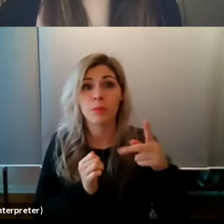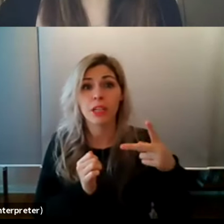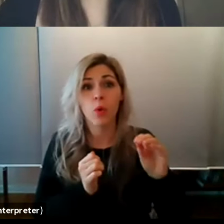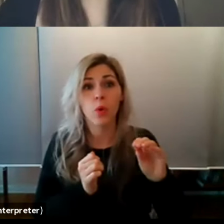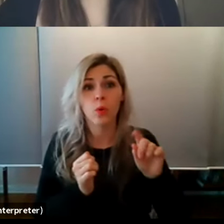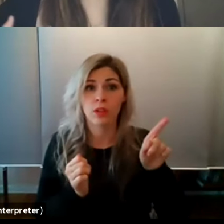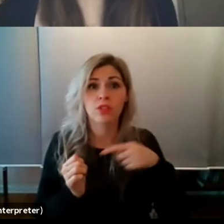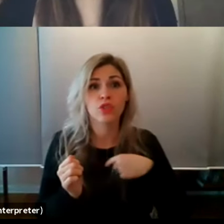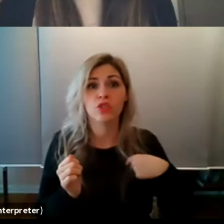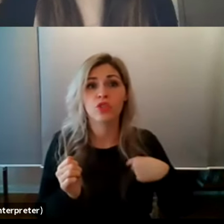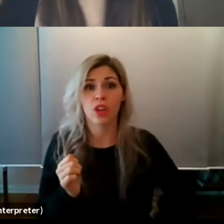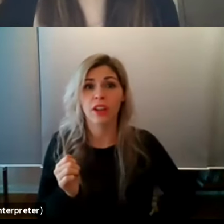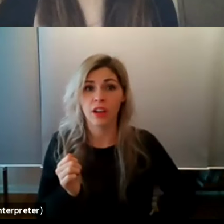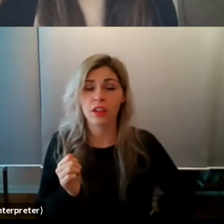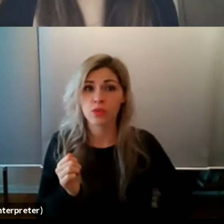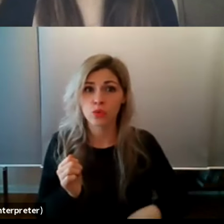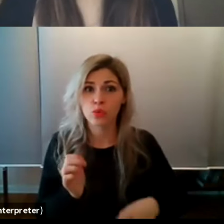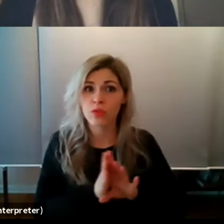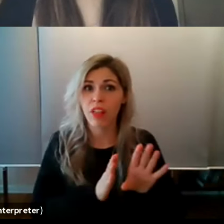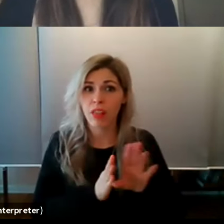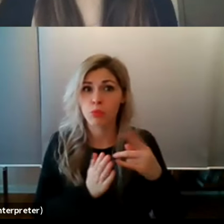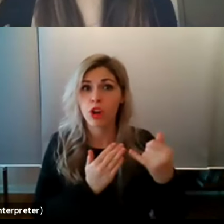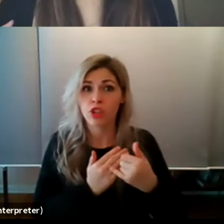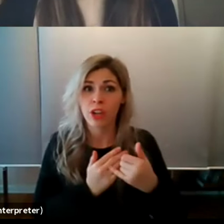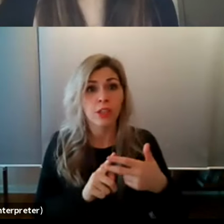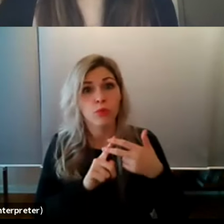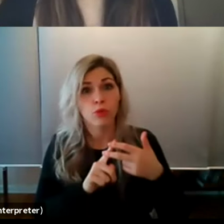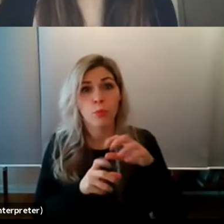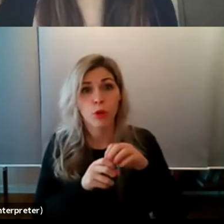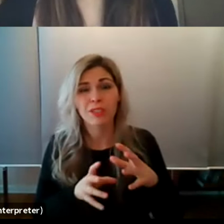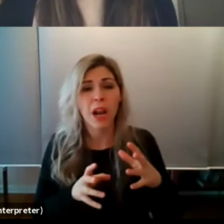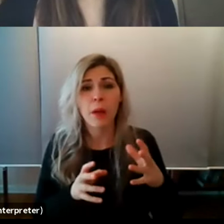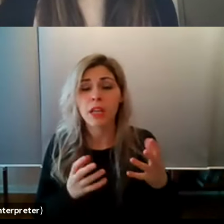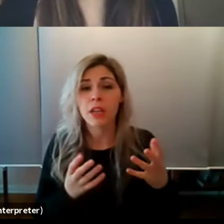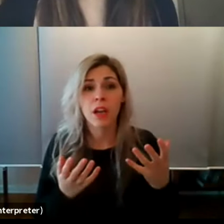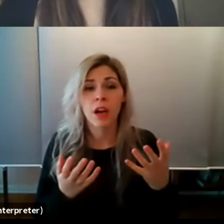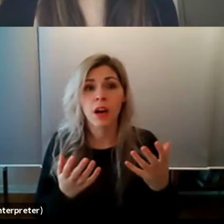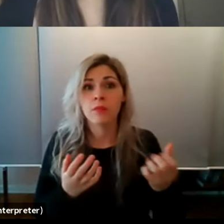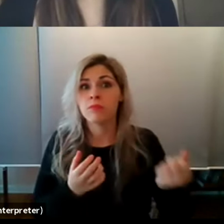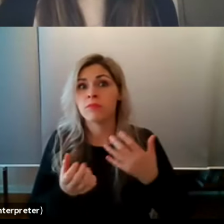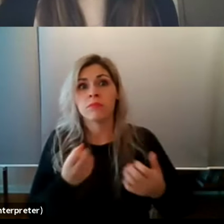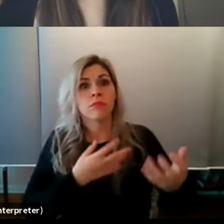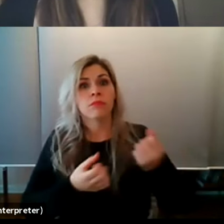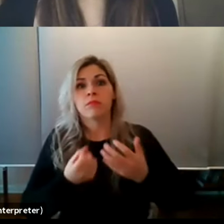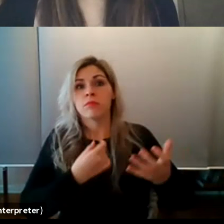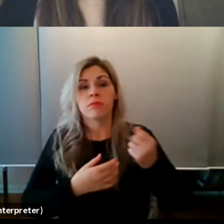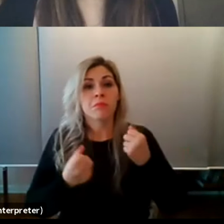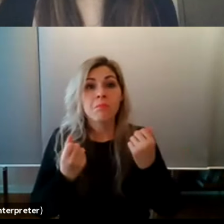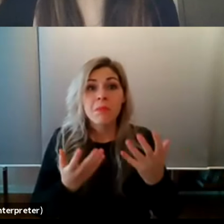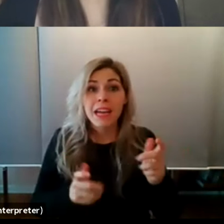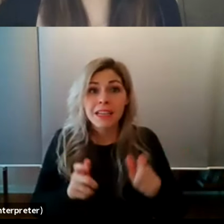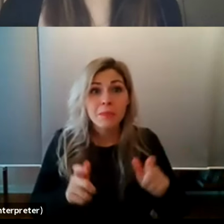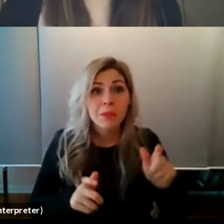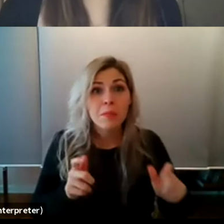to work on this project and recruiting participants, I got tons of people who signed up for this